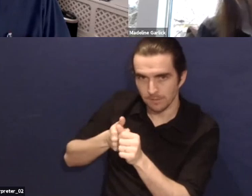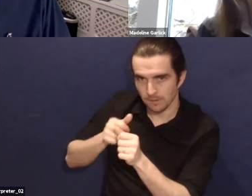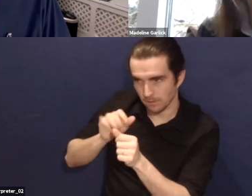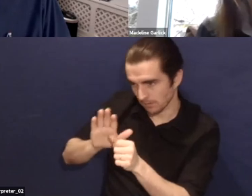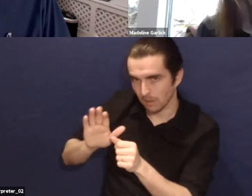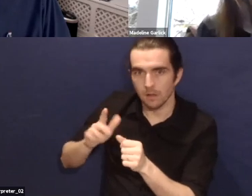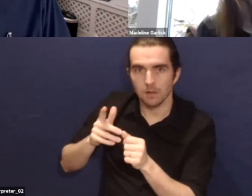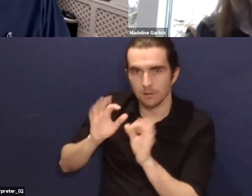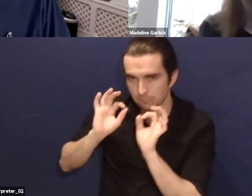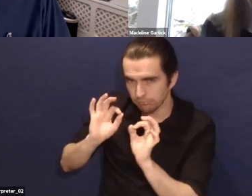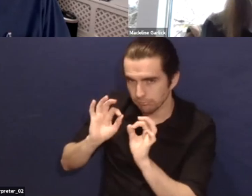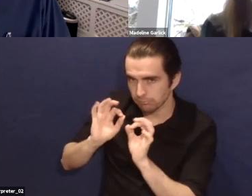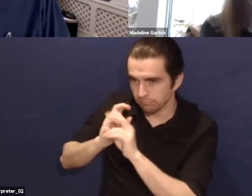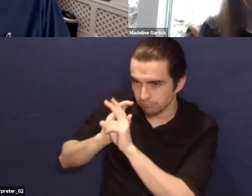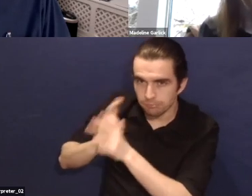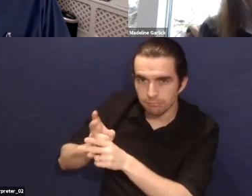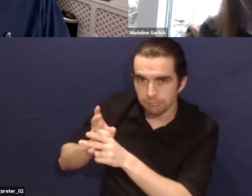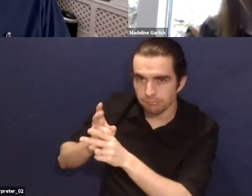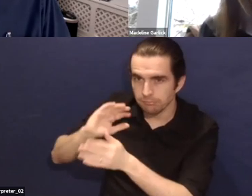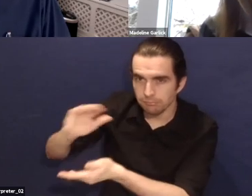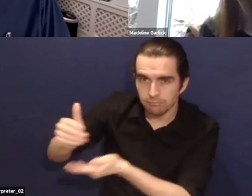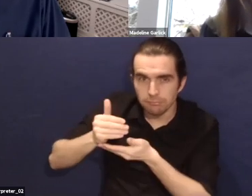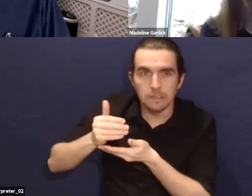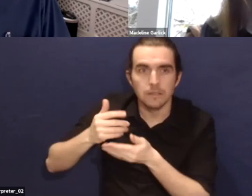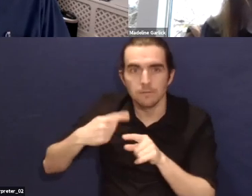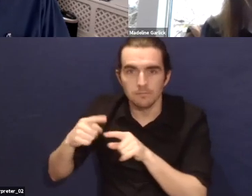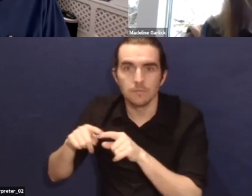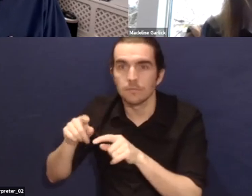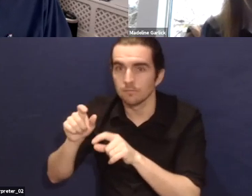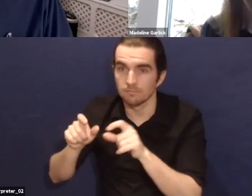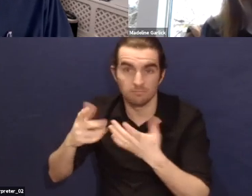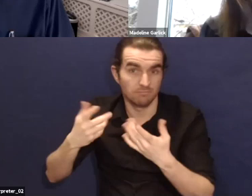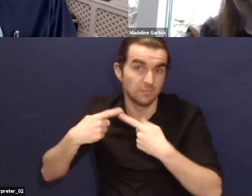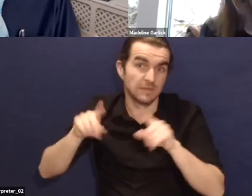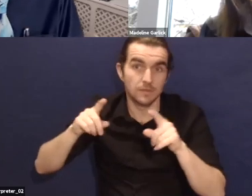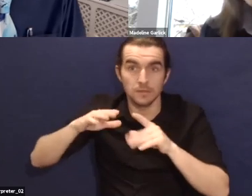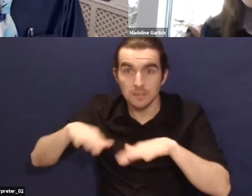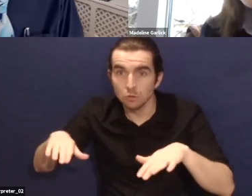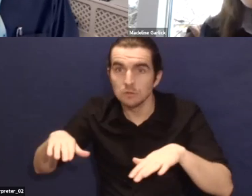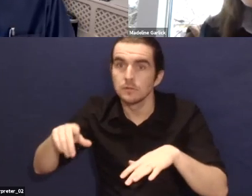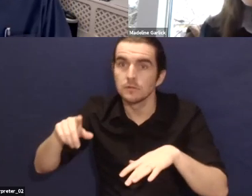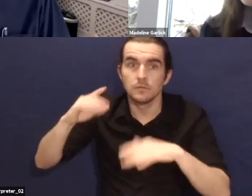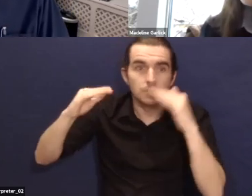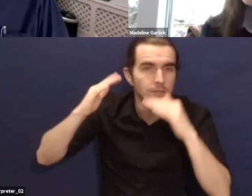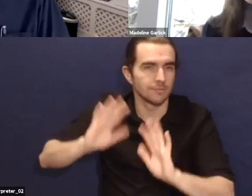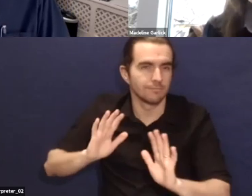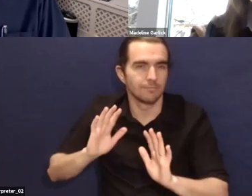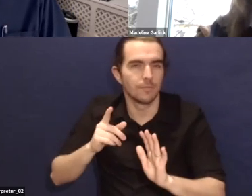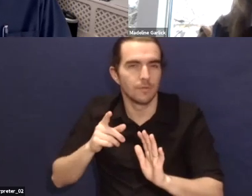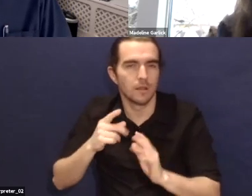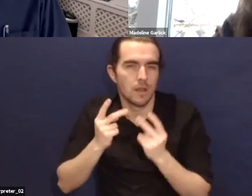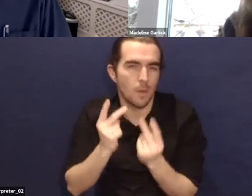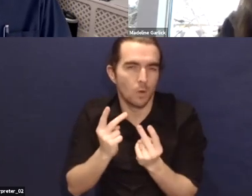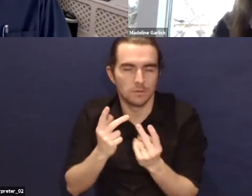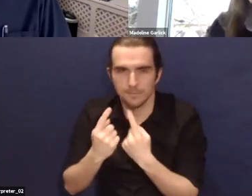refugee children in circumstances where they have had their education interrupted and their normal life and development affected